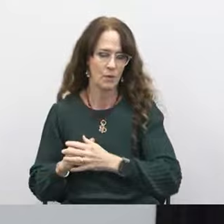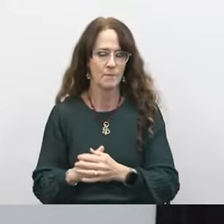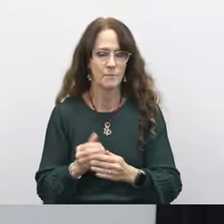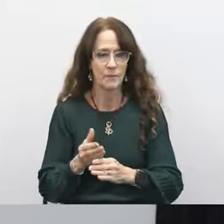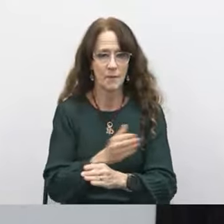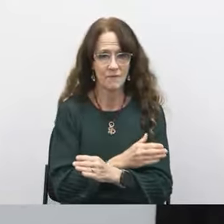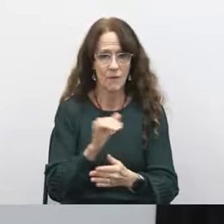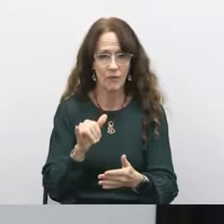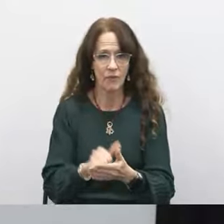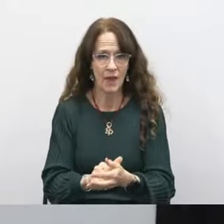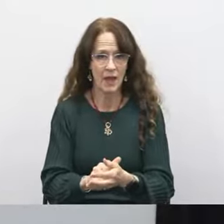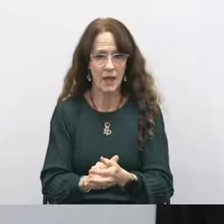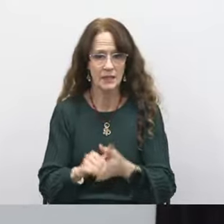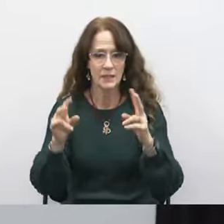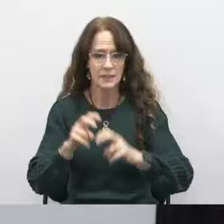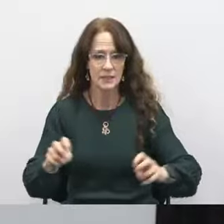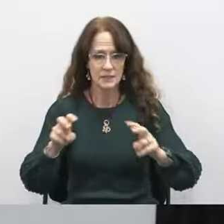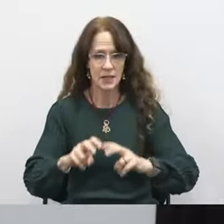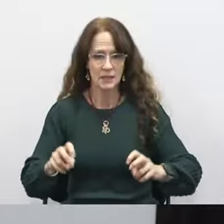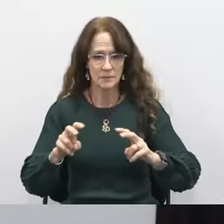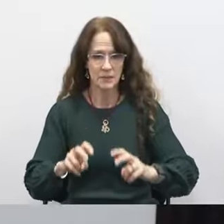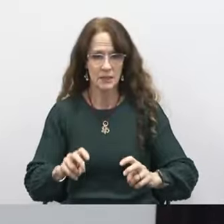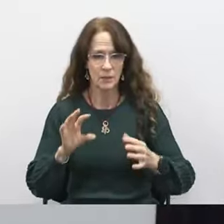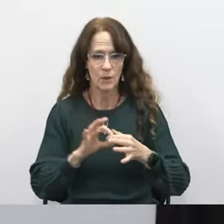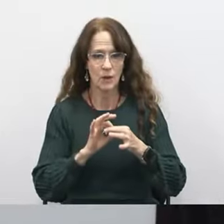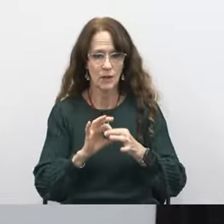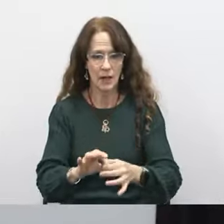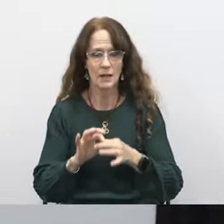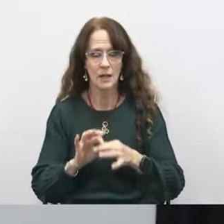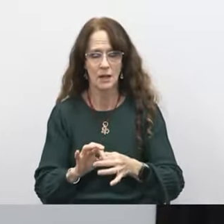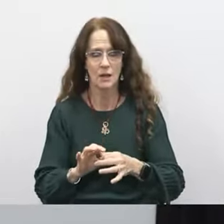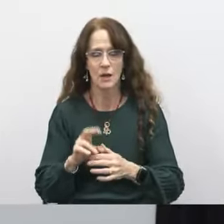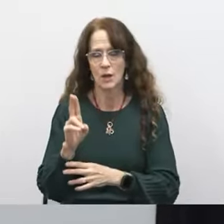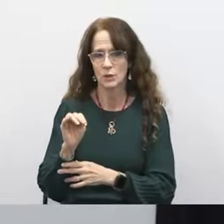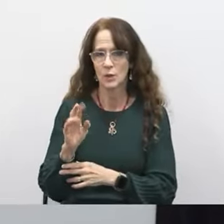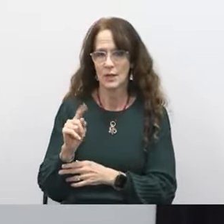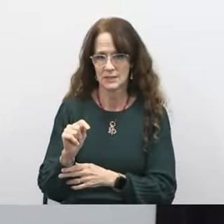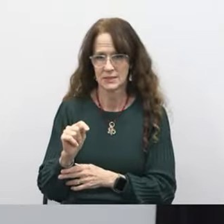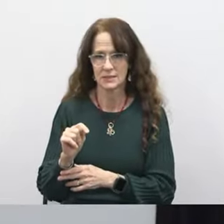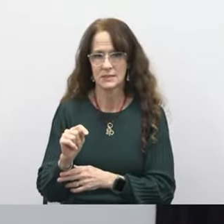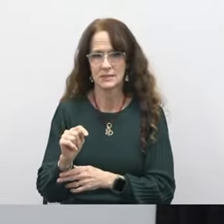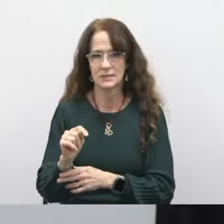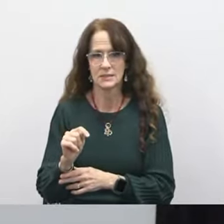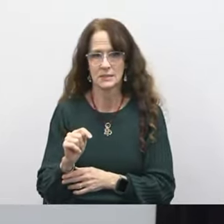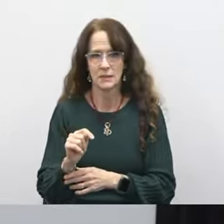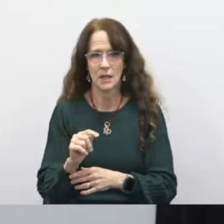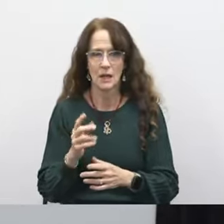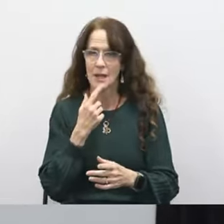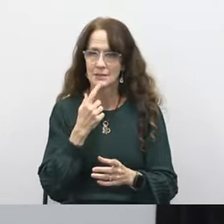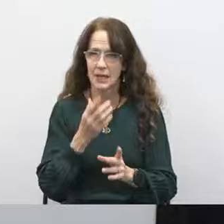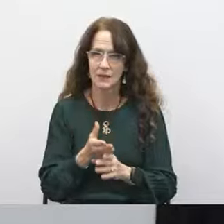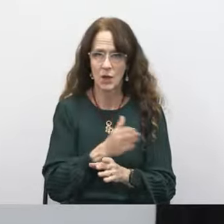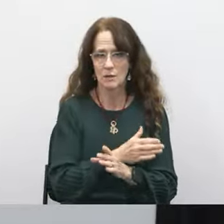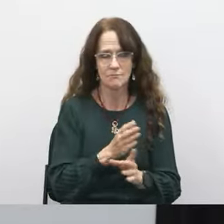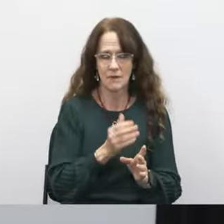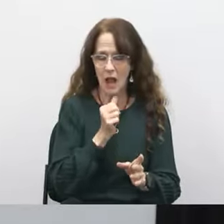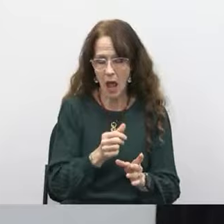that, our assessments were connected to our units, not saying that our assessments still are not connected to our units, but